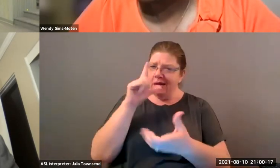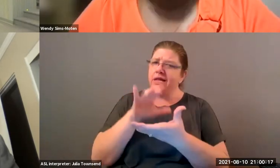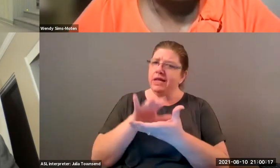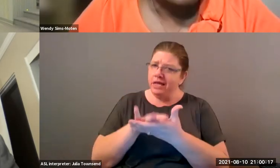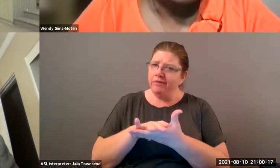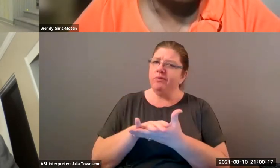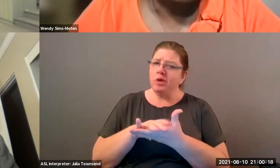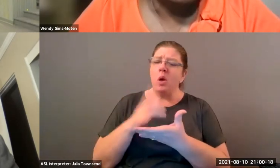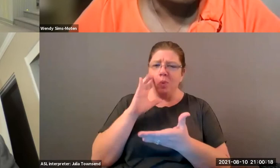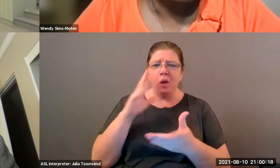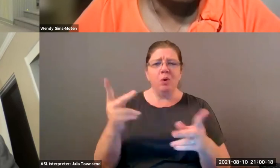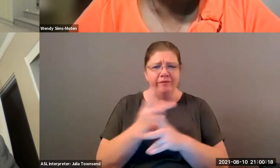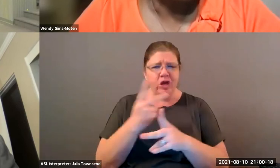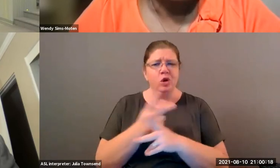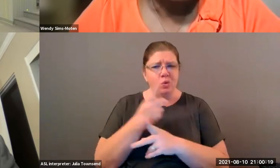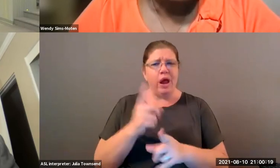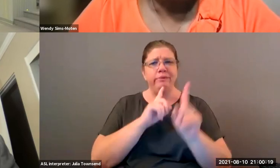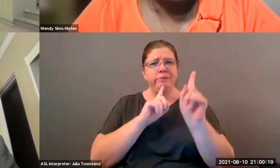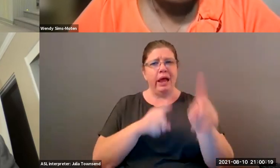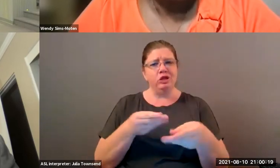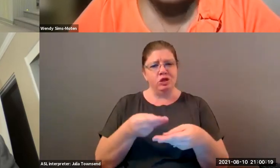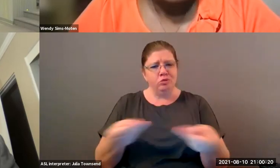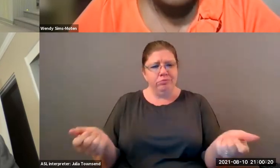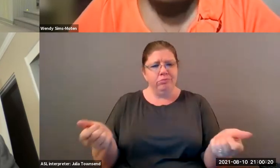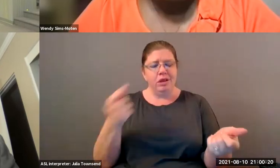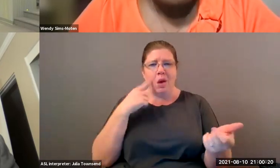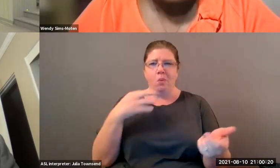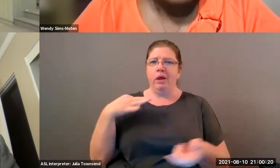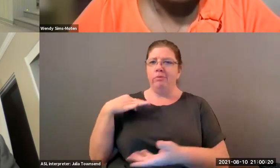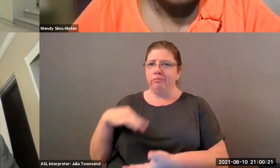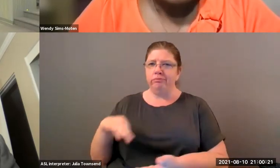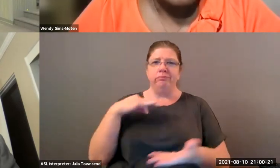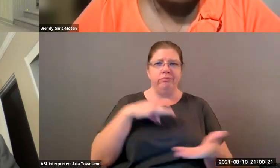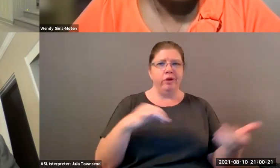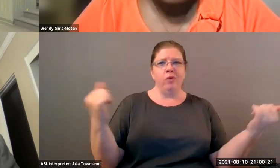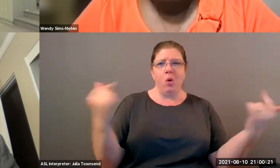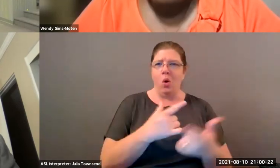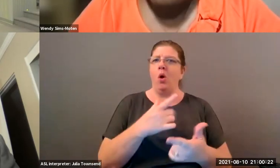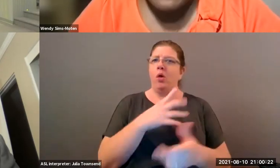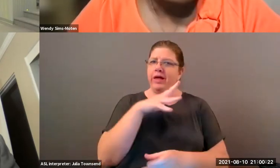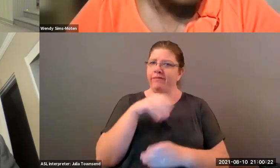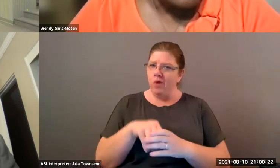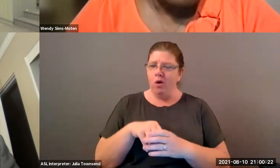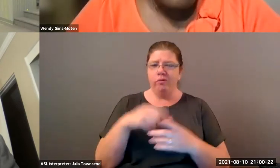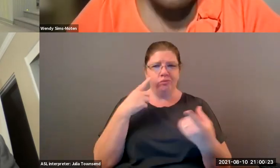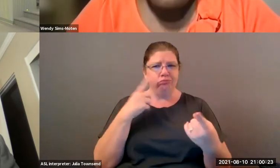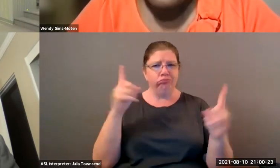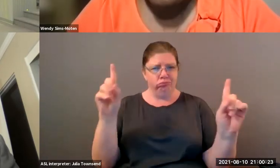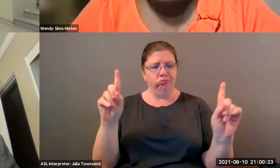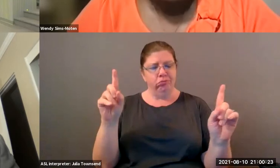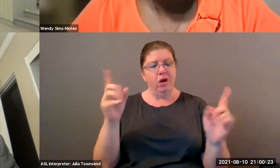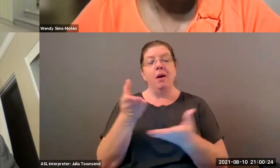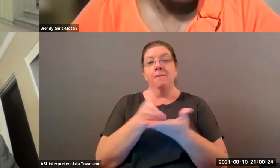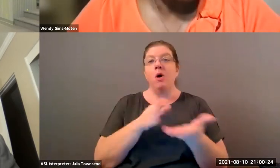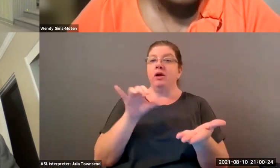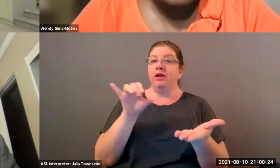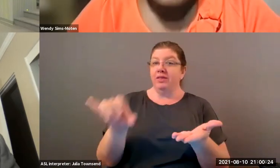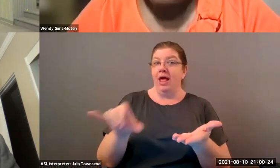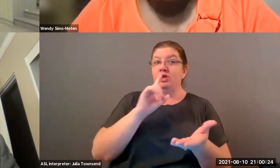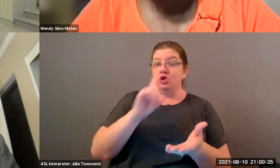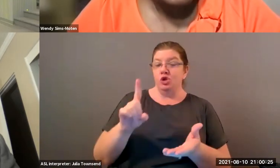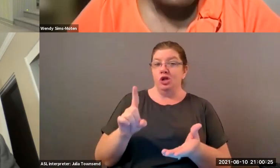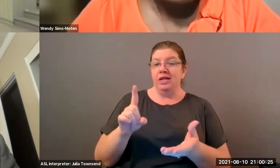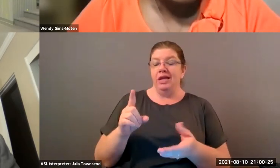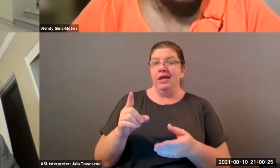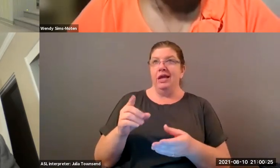a solution that ends up for the well-being and caring of all that's concerned. I have no doubt about that. And part of that certainly is repairing